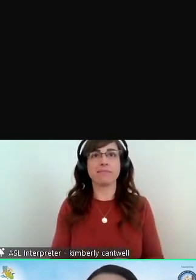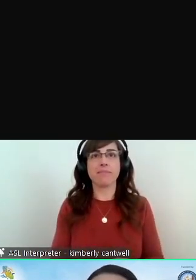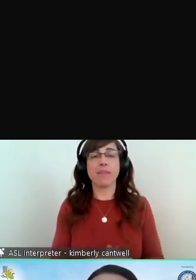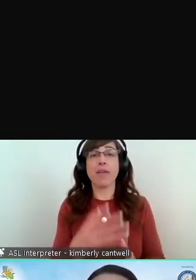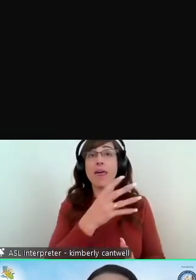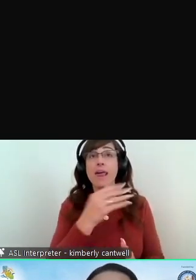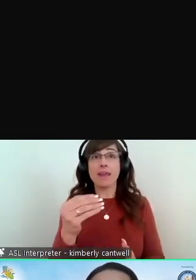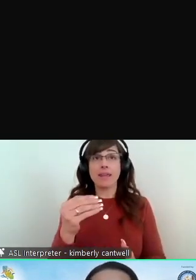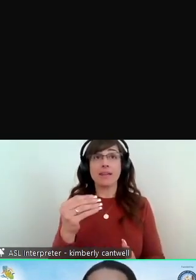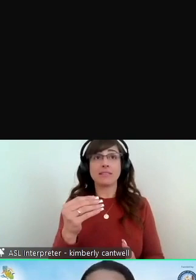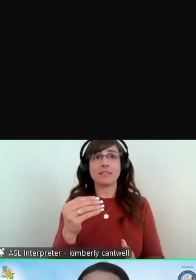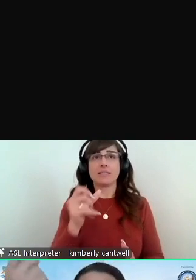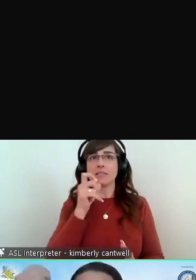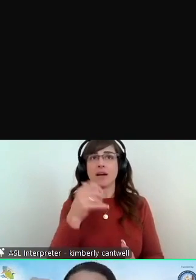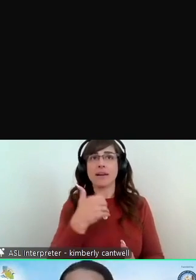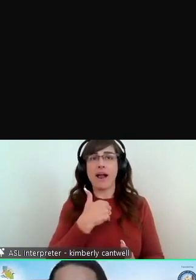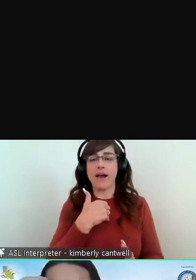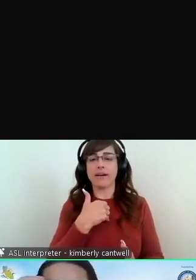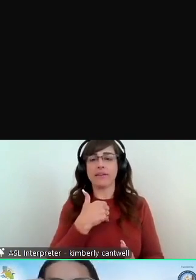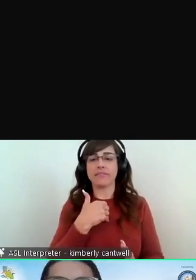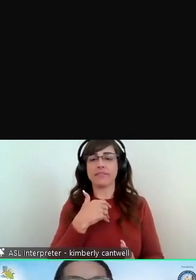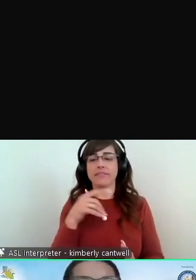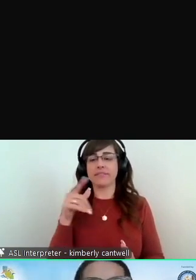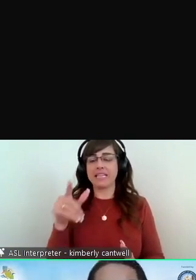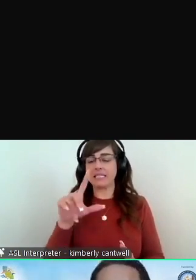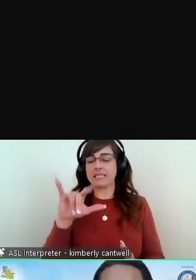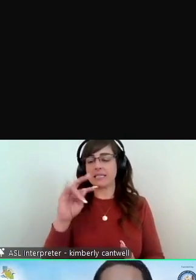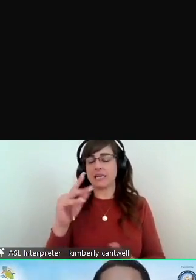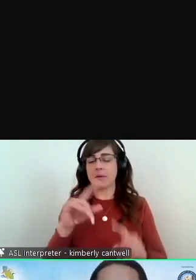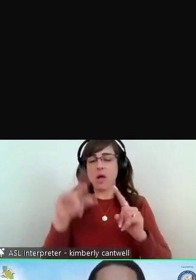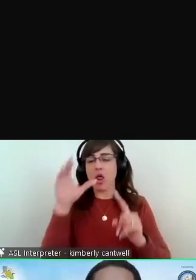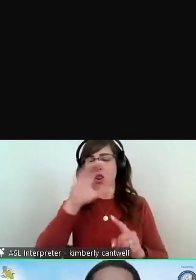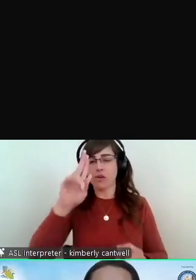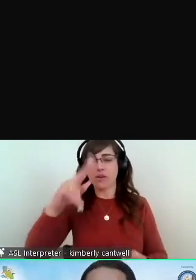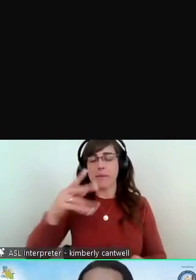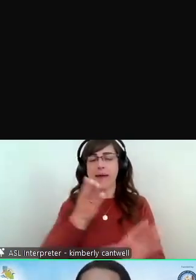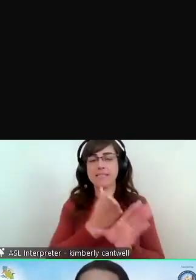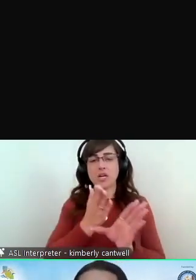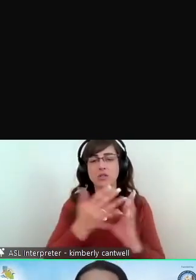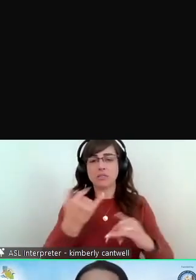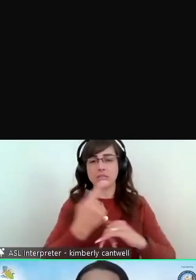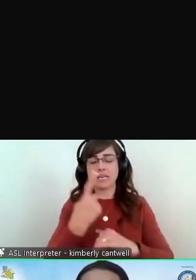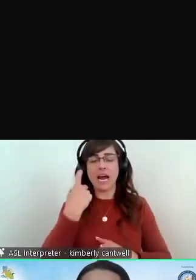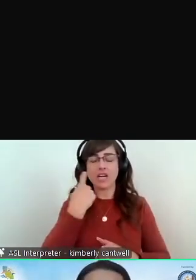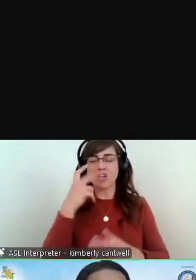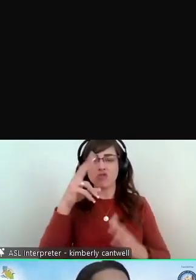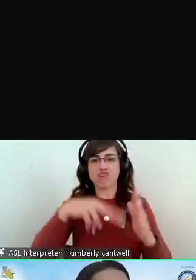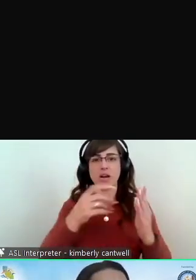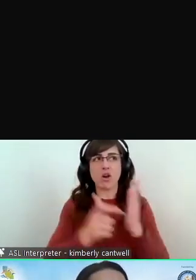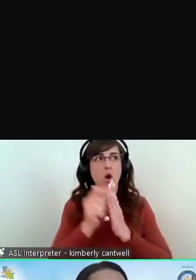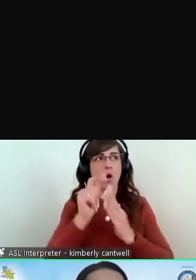And there is, I don't have this to link, but if you look up Psychology Today, I just read an article about